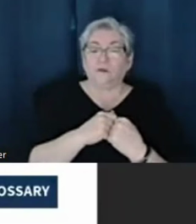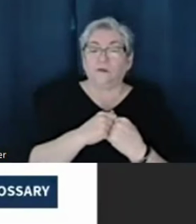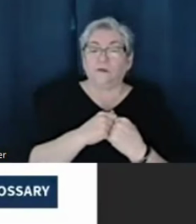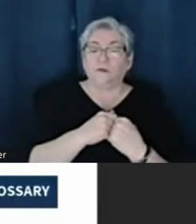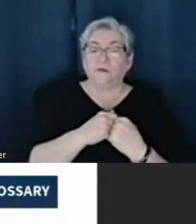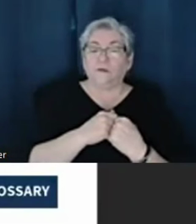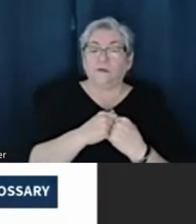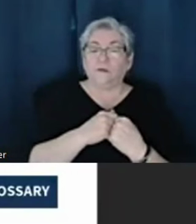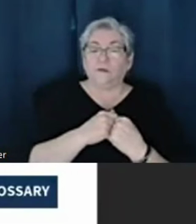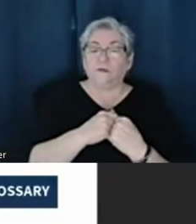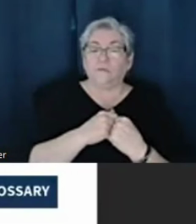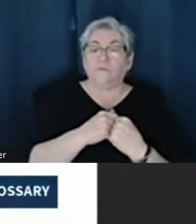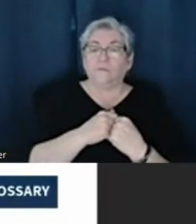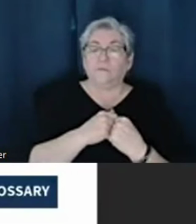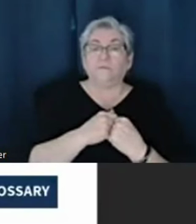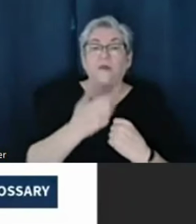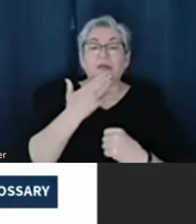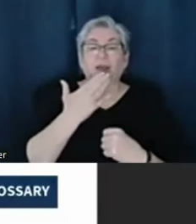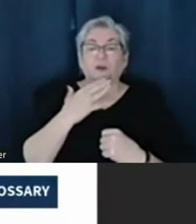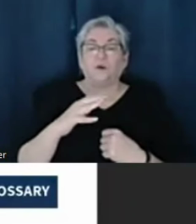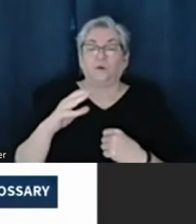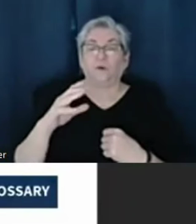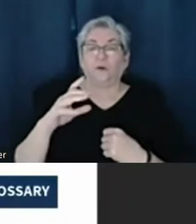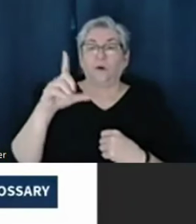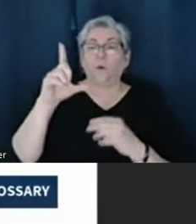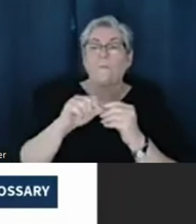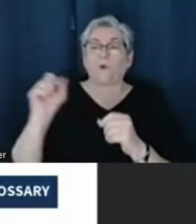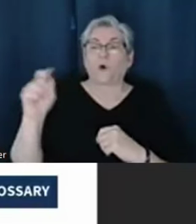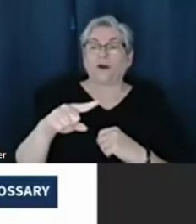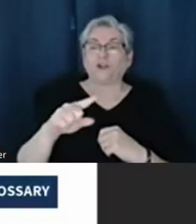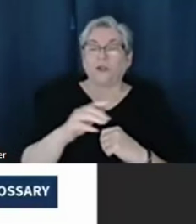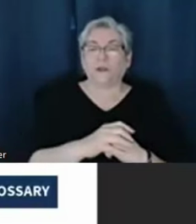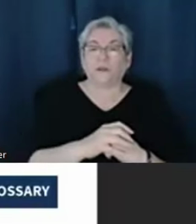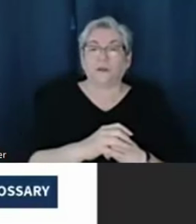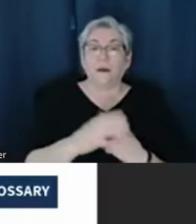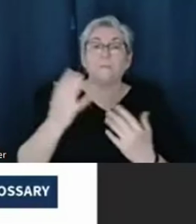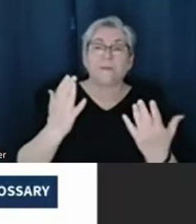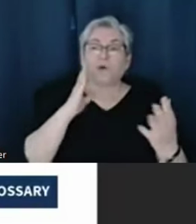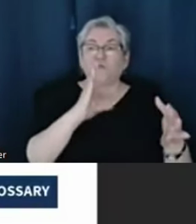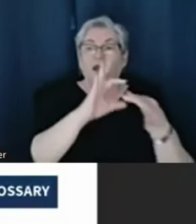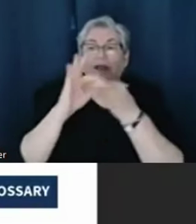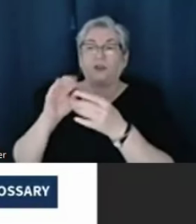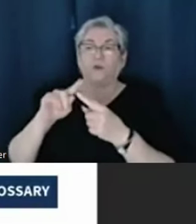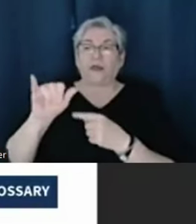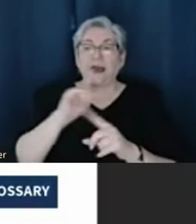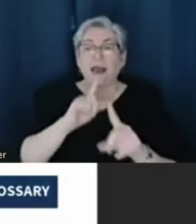research. Thank you. There's one more question which probably will relate to that answer, but is there a section